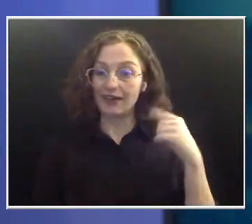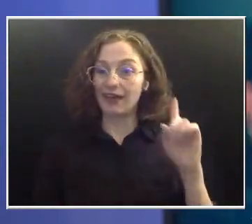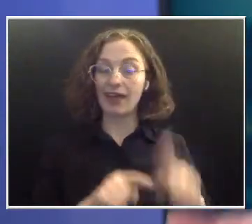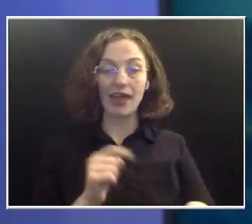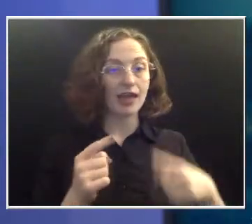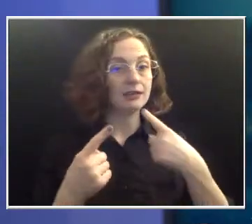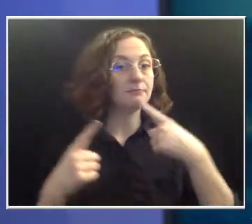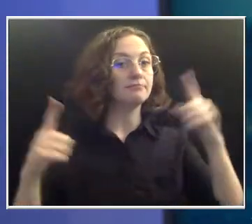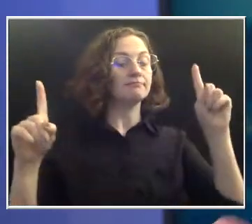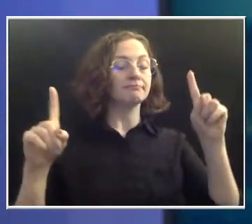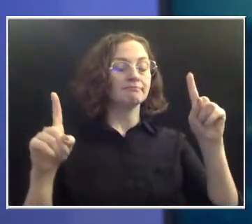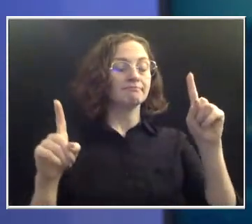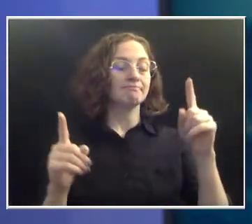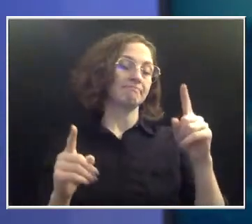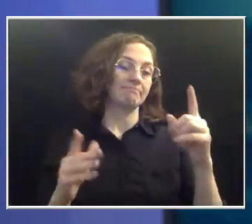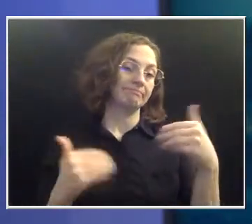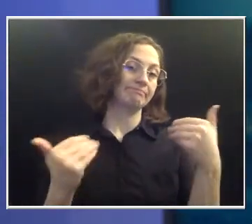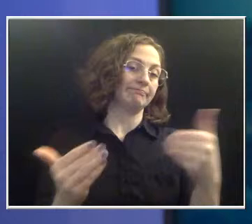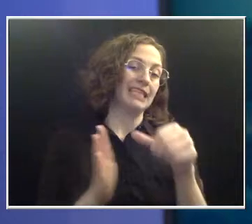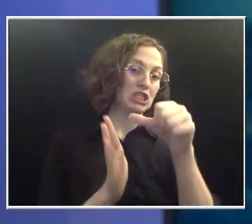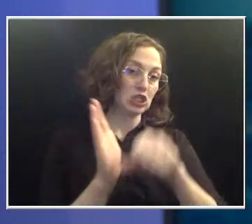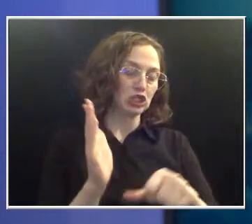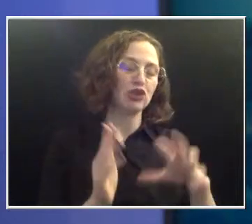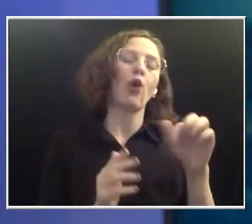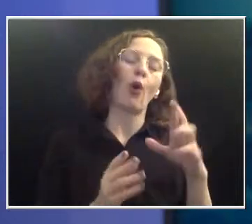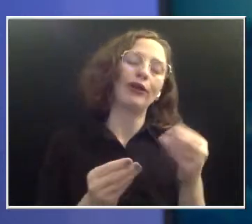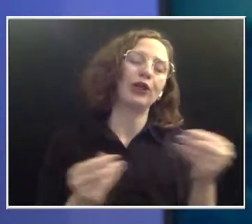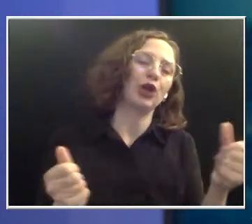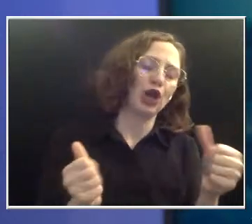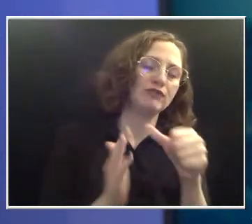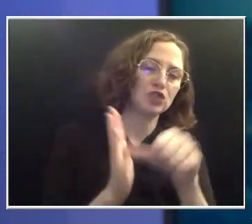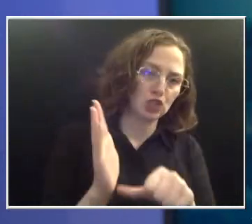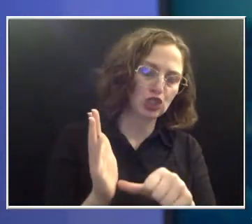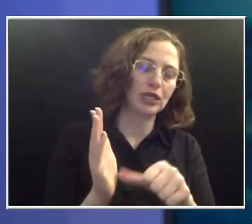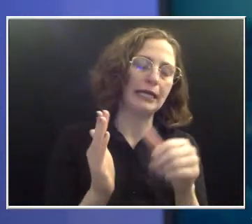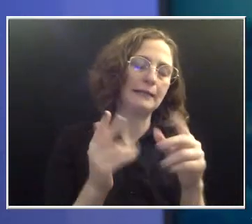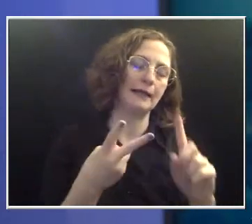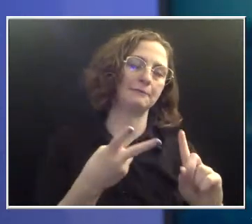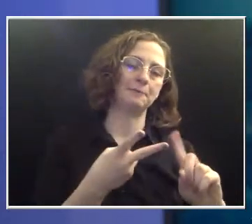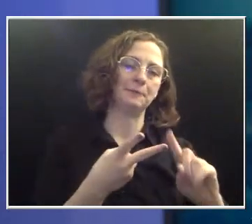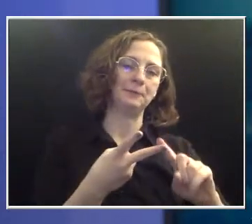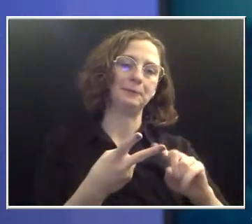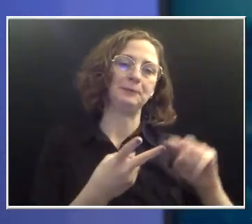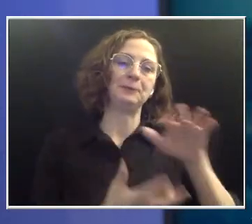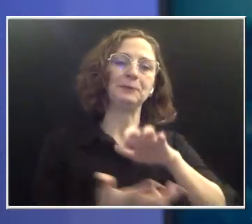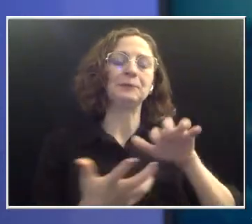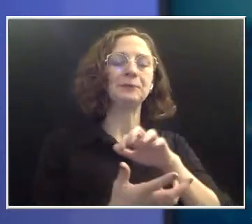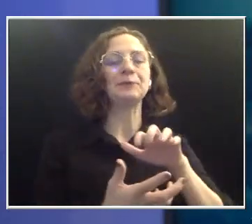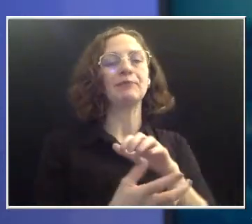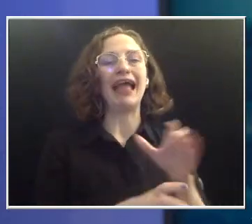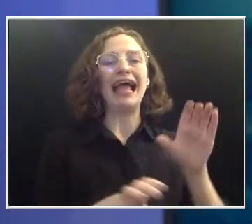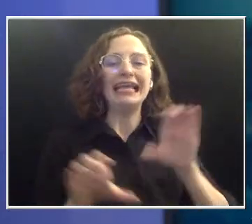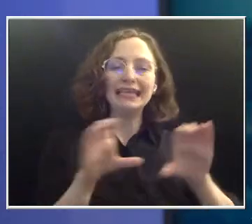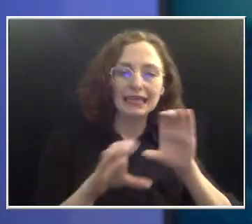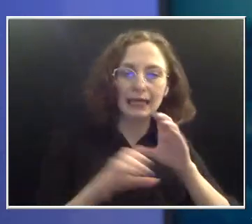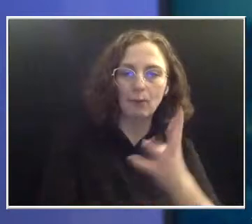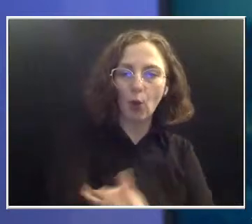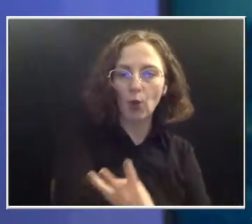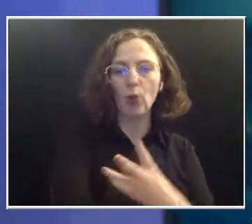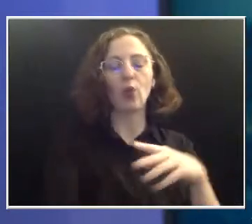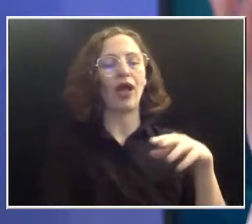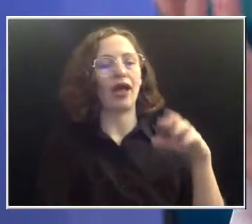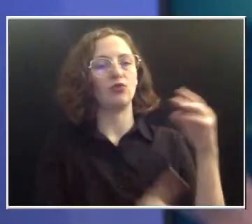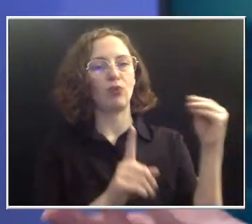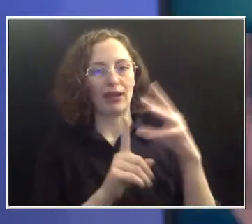surgery, we then do a combination of chemotherapy and radiation. They're both equally effective, so they can both be equally curative. It really